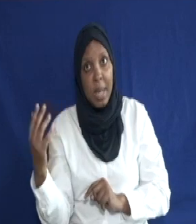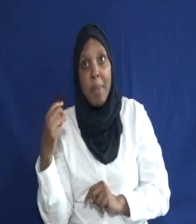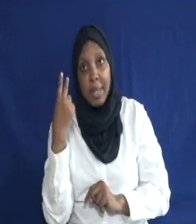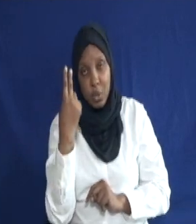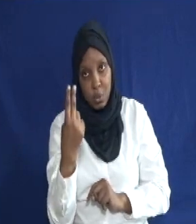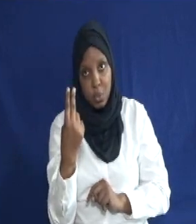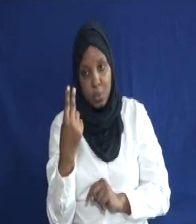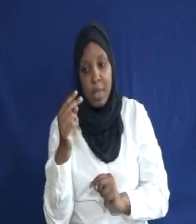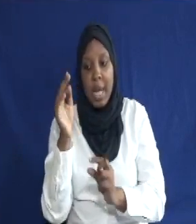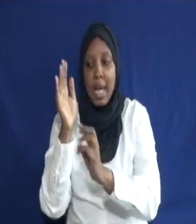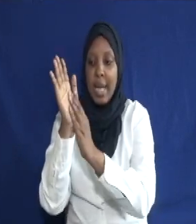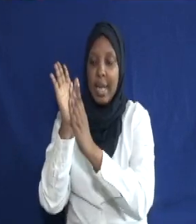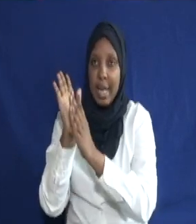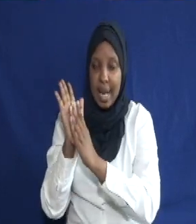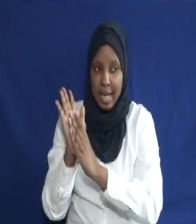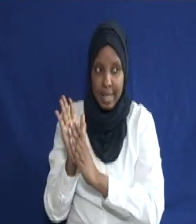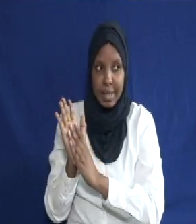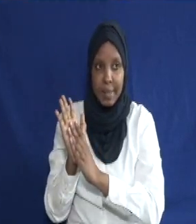3 squared.